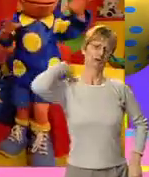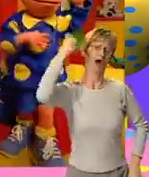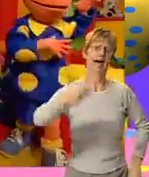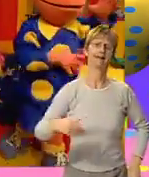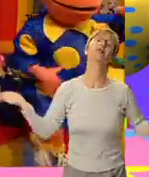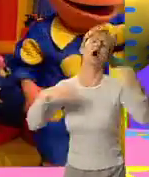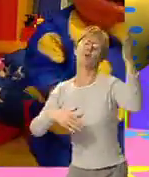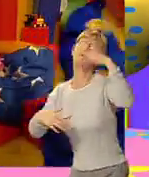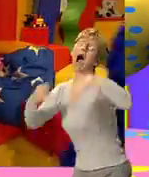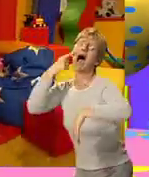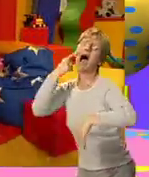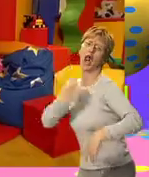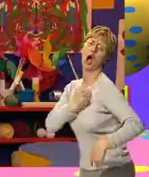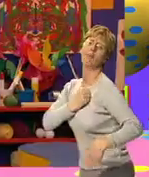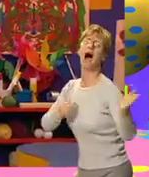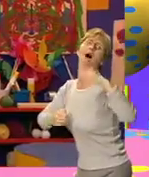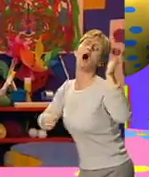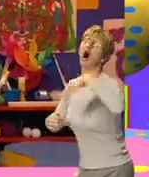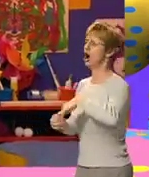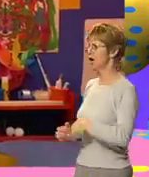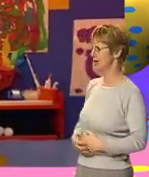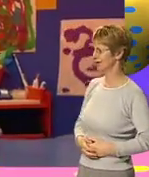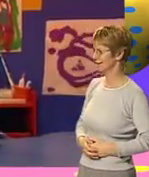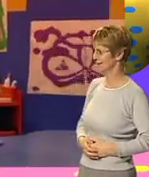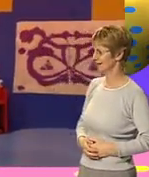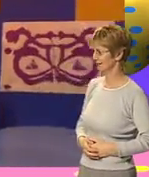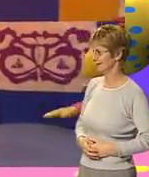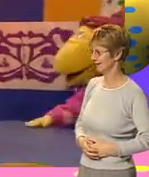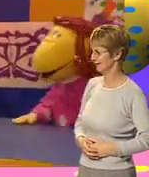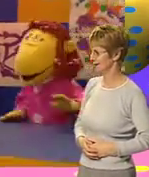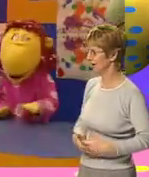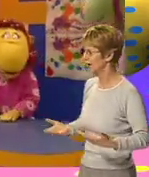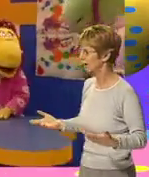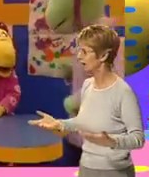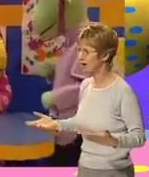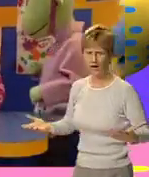Oh, come on, Judy, come and look at mine. Yeah, come on.